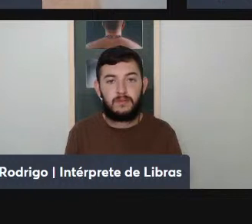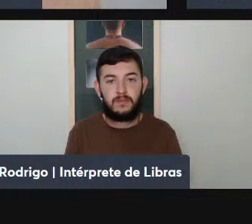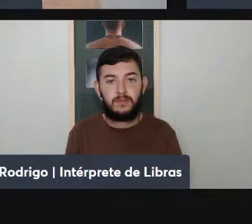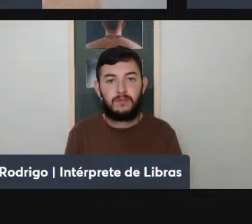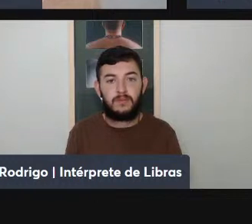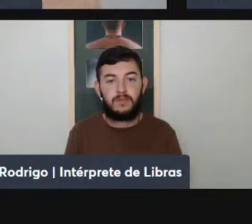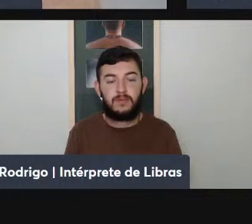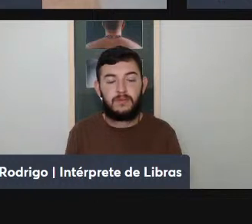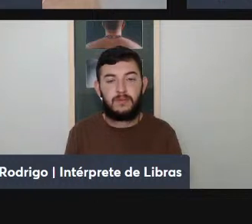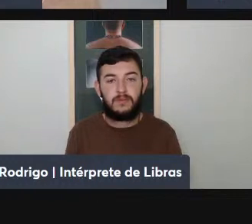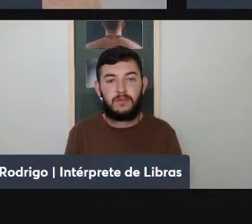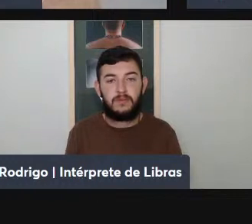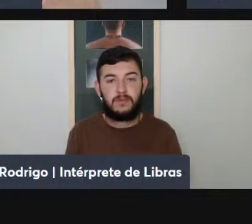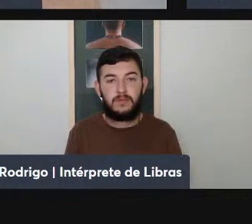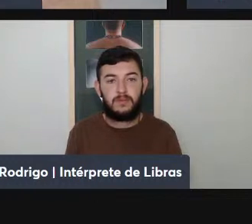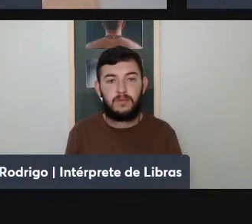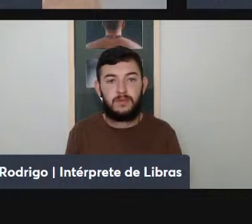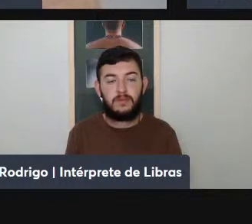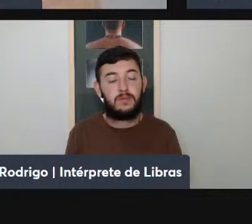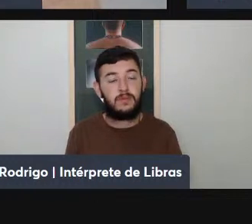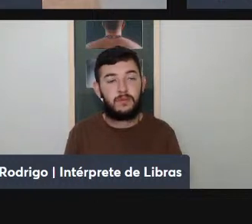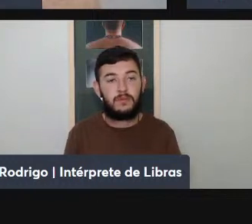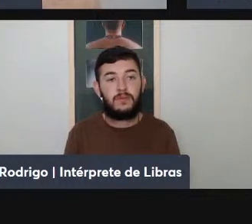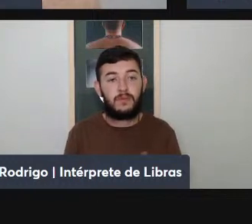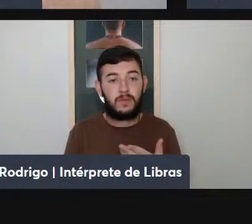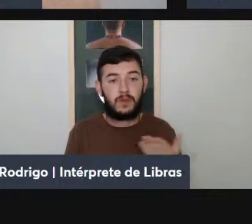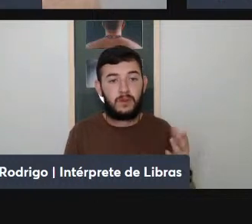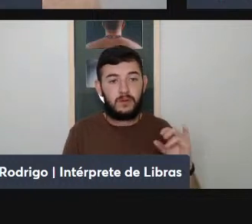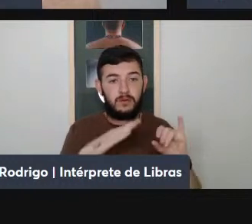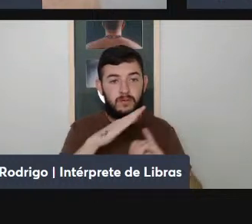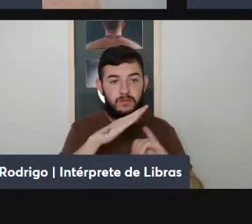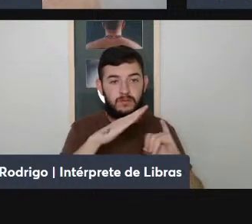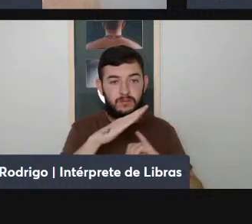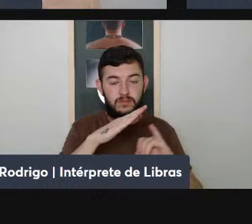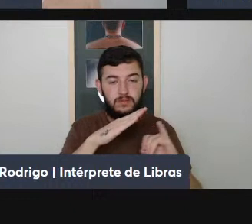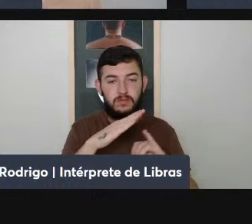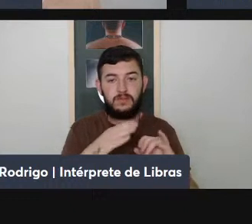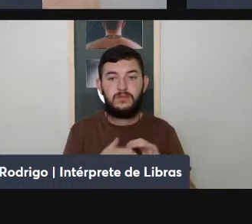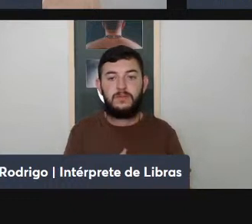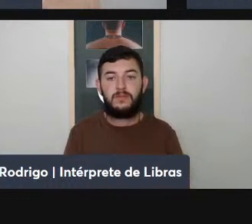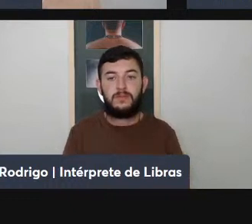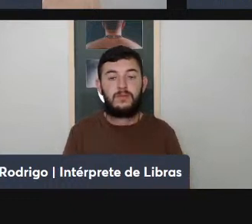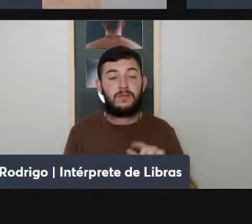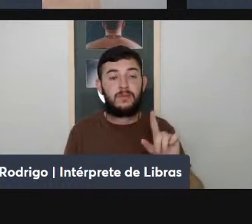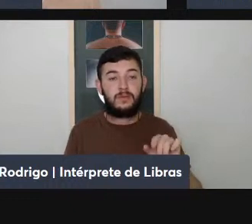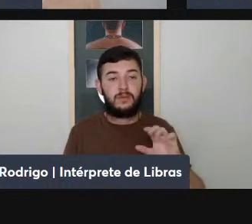C-O-D-E-S-R-I-A. CODESRIA, por exemplo, que é um conselho